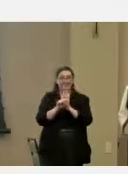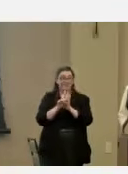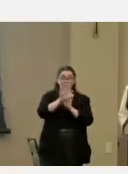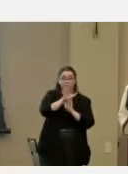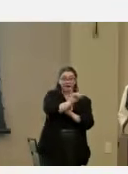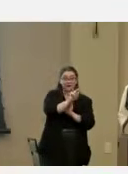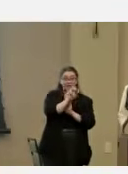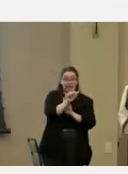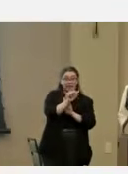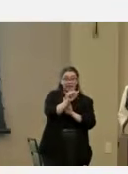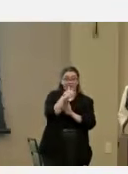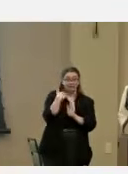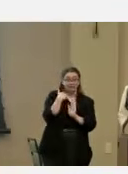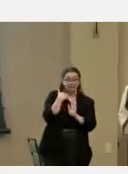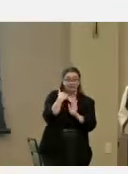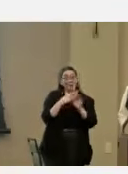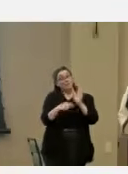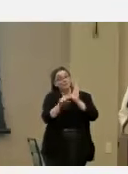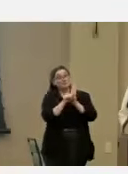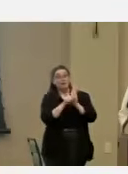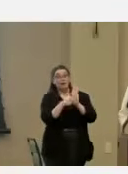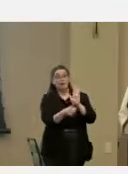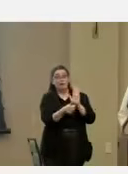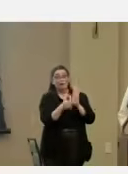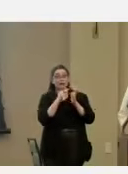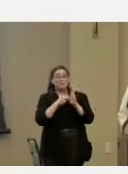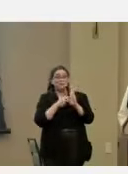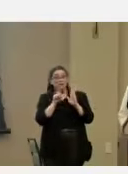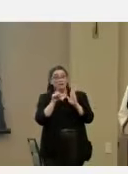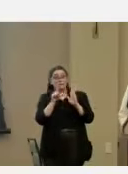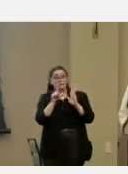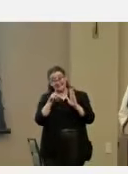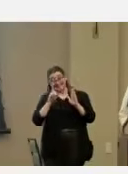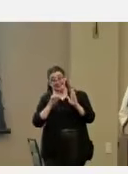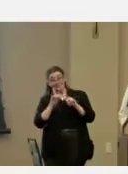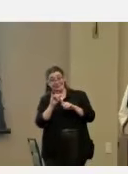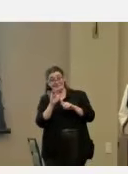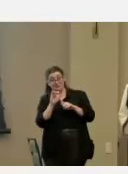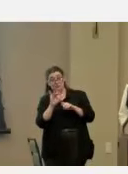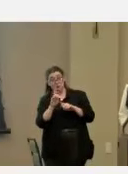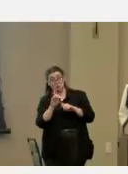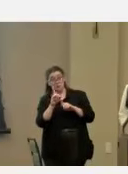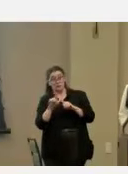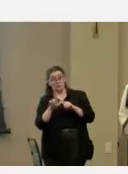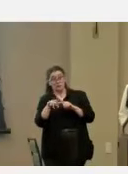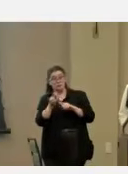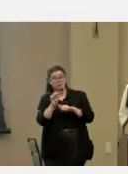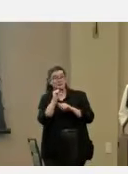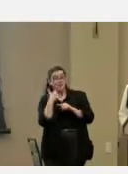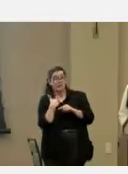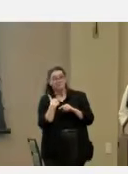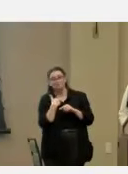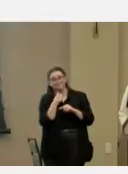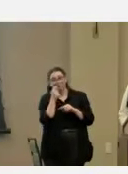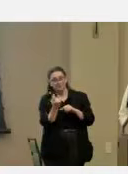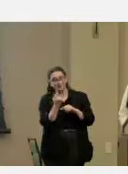ANA and it's negative doesn't rule out discoid lupus. And in fact, most patients